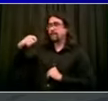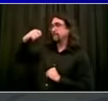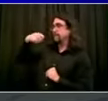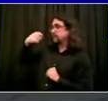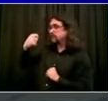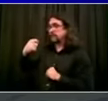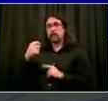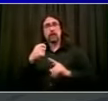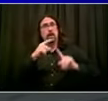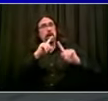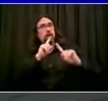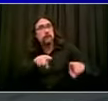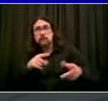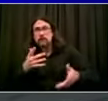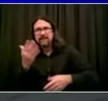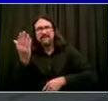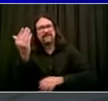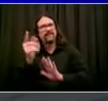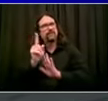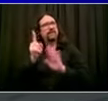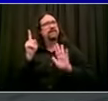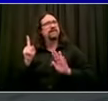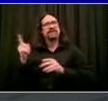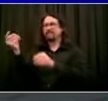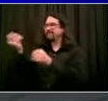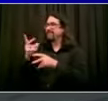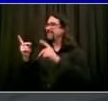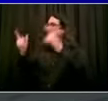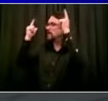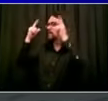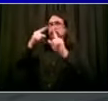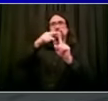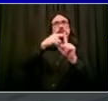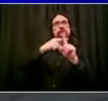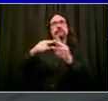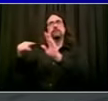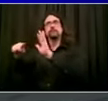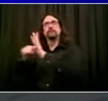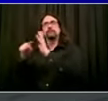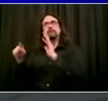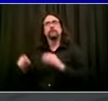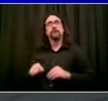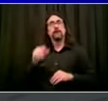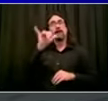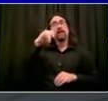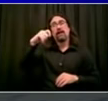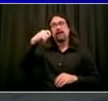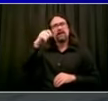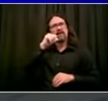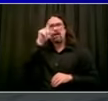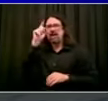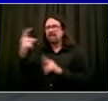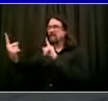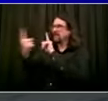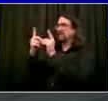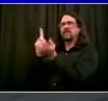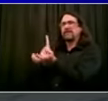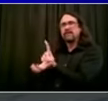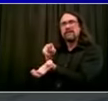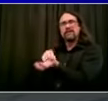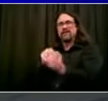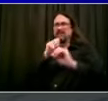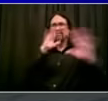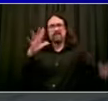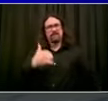we're doing testing specifically at our schools. We've done 8 schools a day since last week, and today we're ramping up to